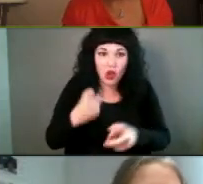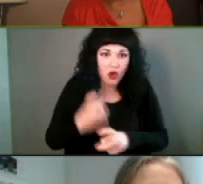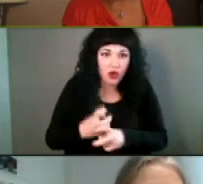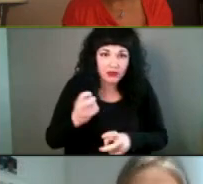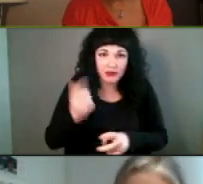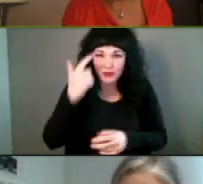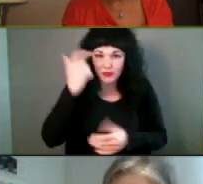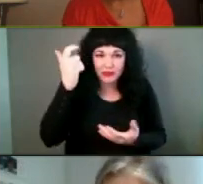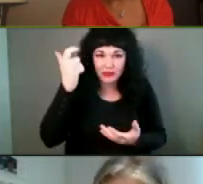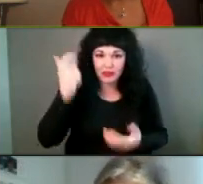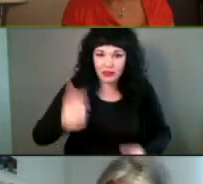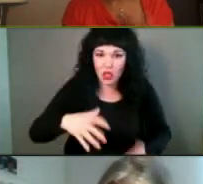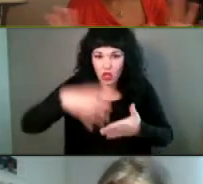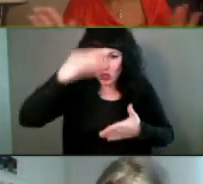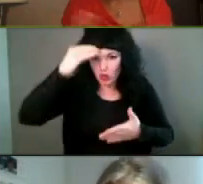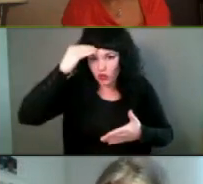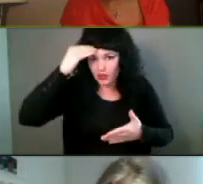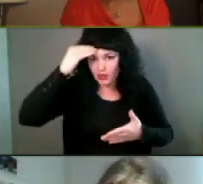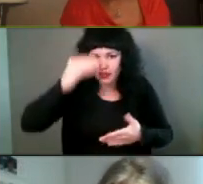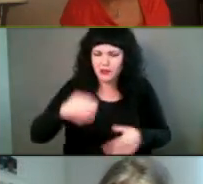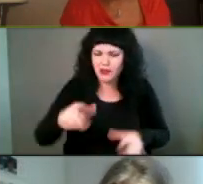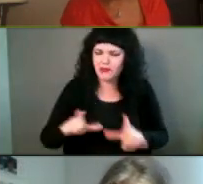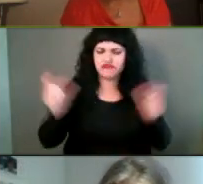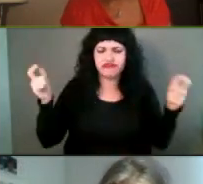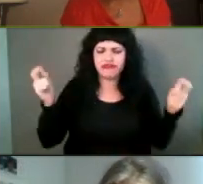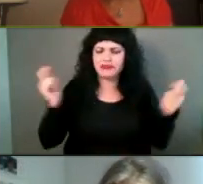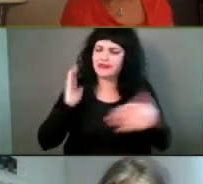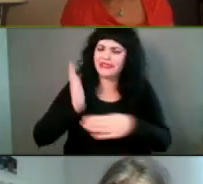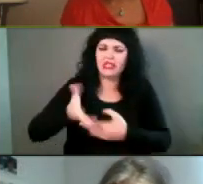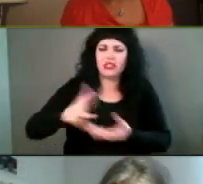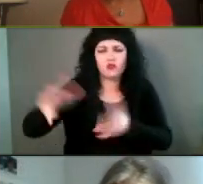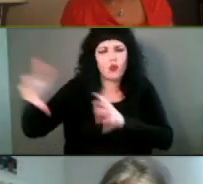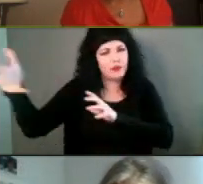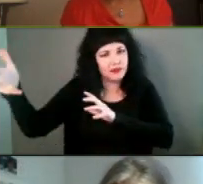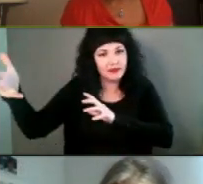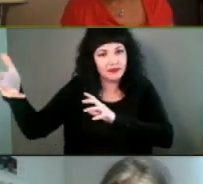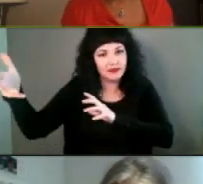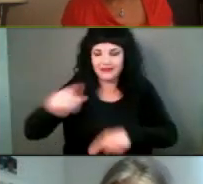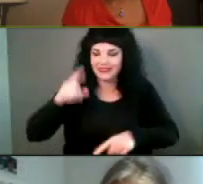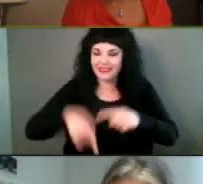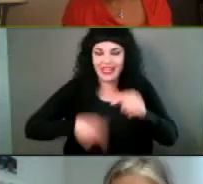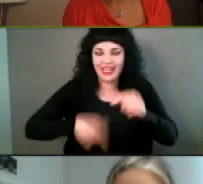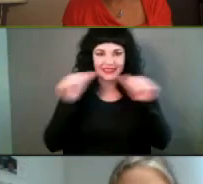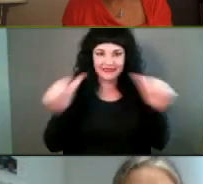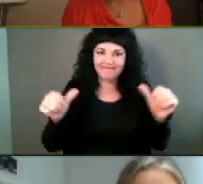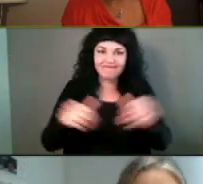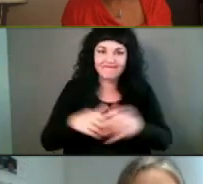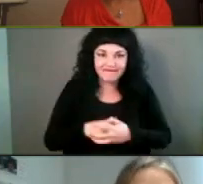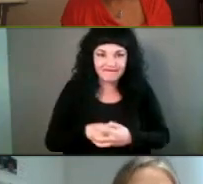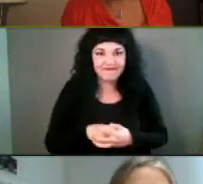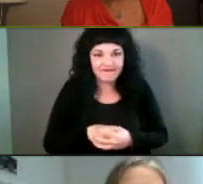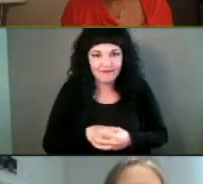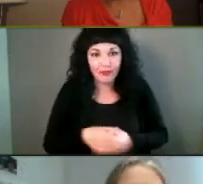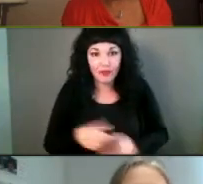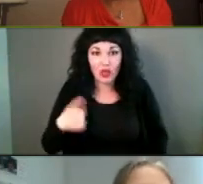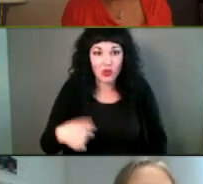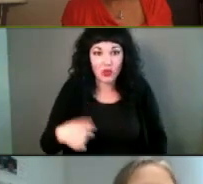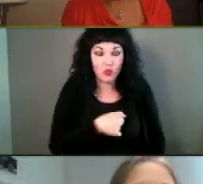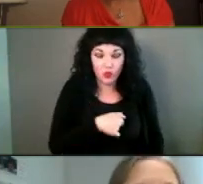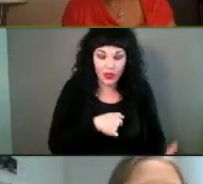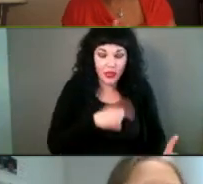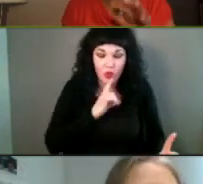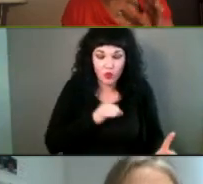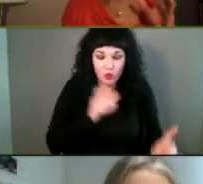significantly interrupted. And there's just no two ways about that. In many ways, this caught us flat-footed. We were not prepared